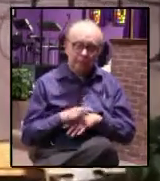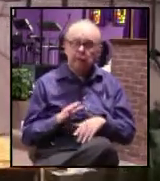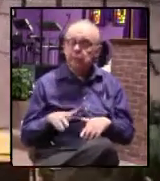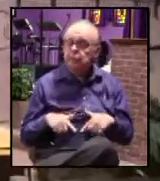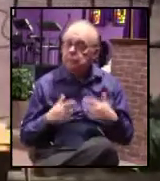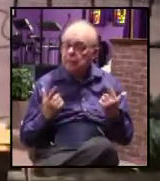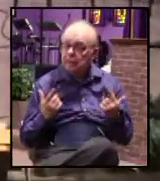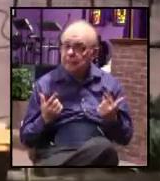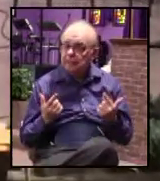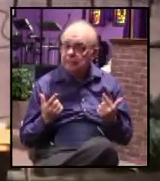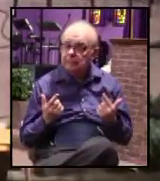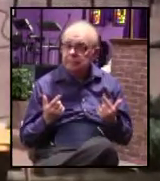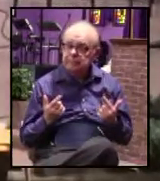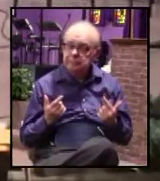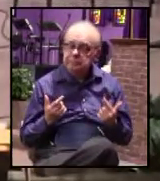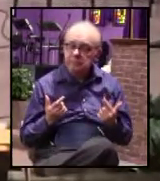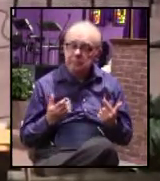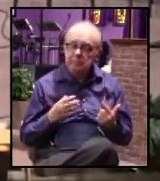life.